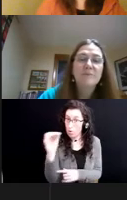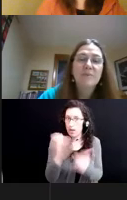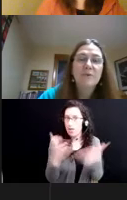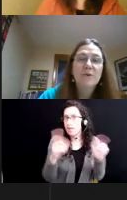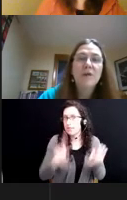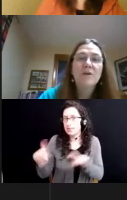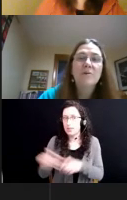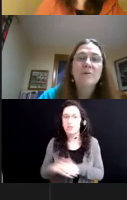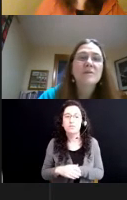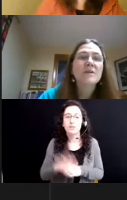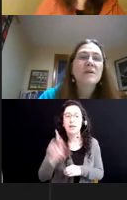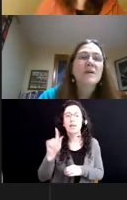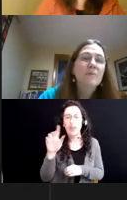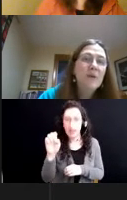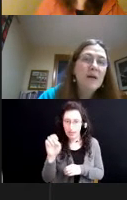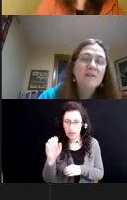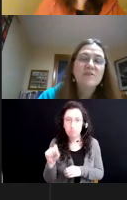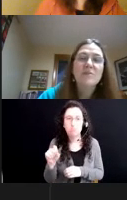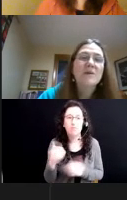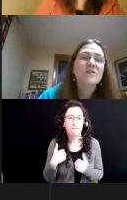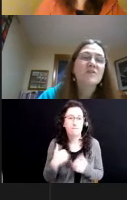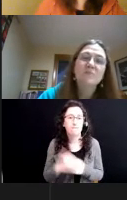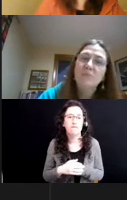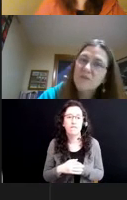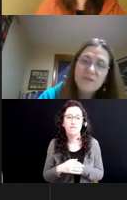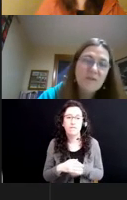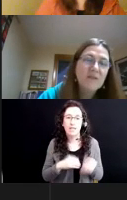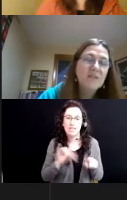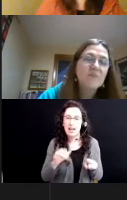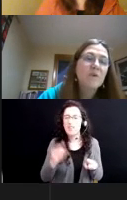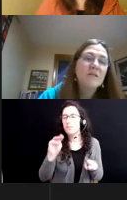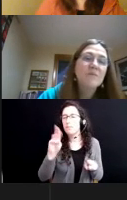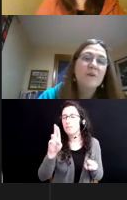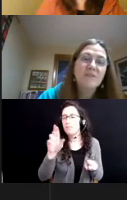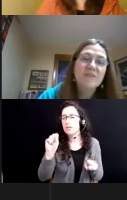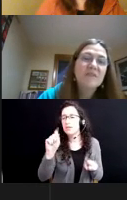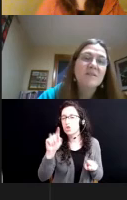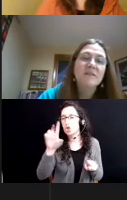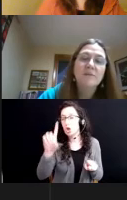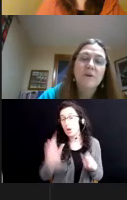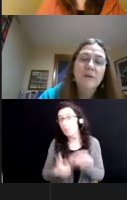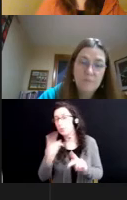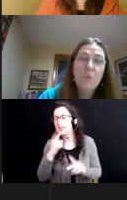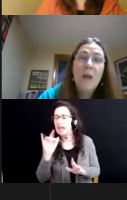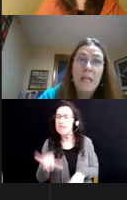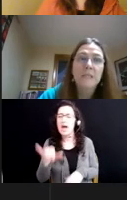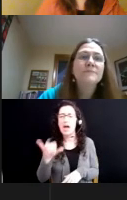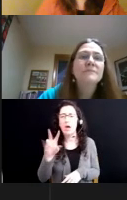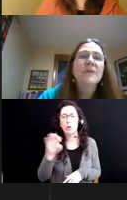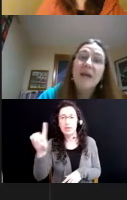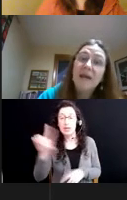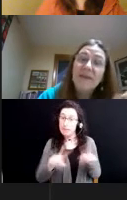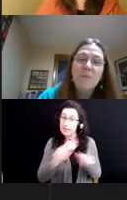we have some important kale growers. The brassicas are their mustards. Most of us find these to be weeds, but they're seasonally growing